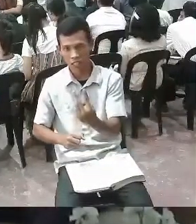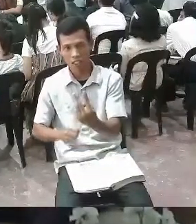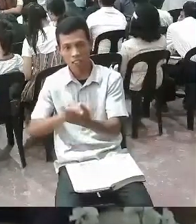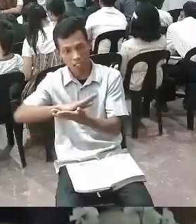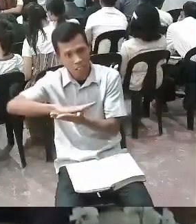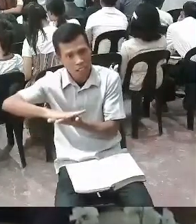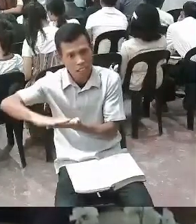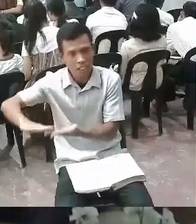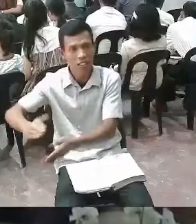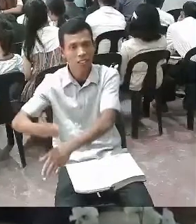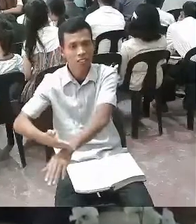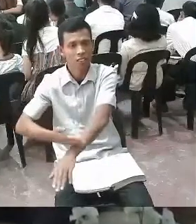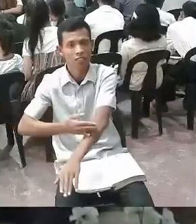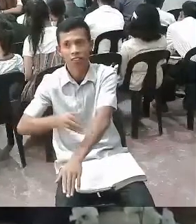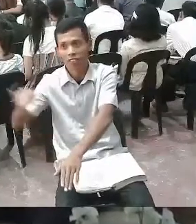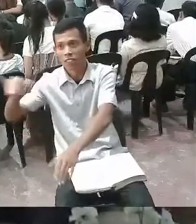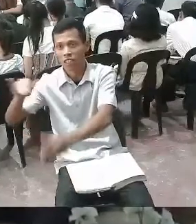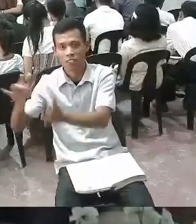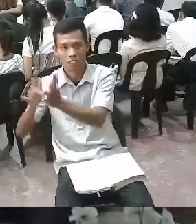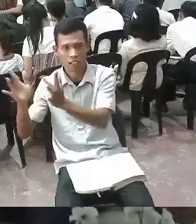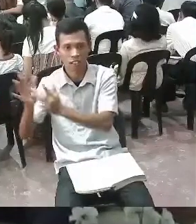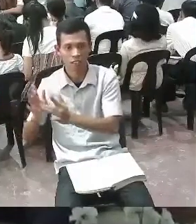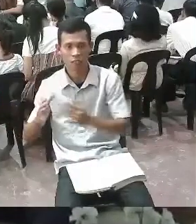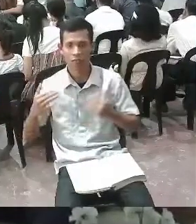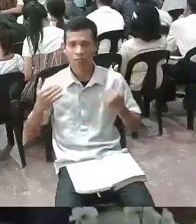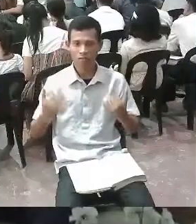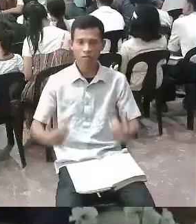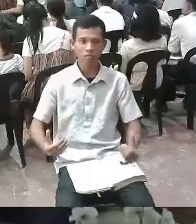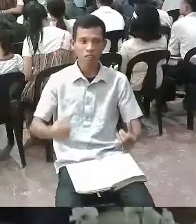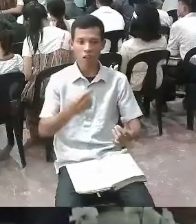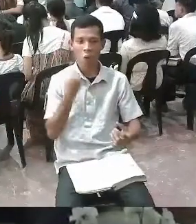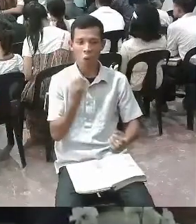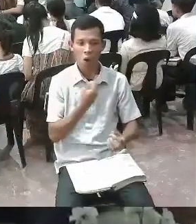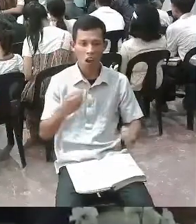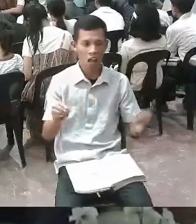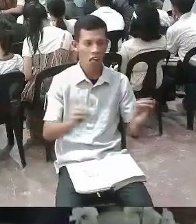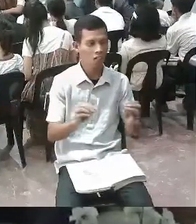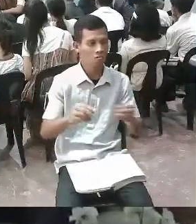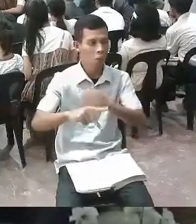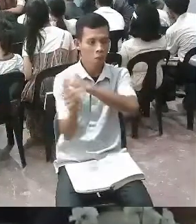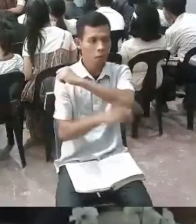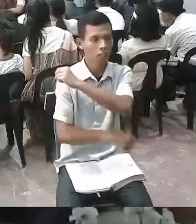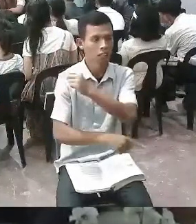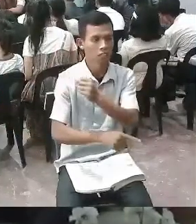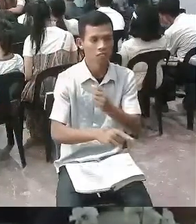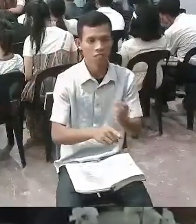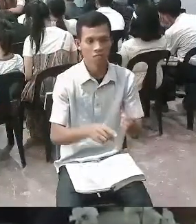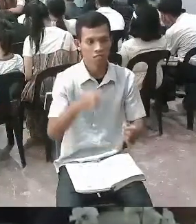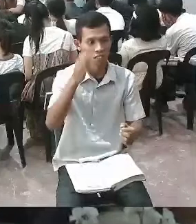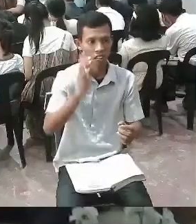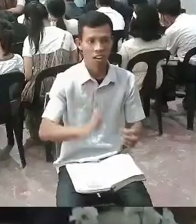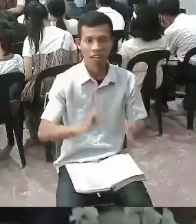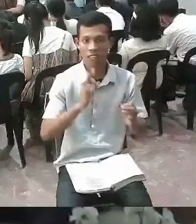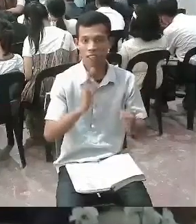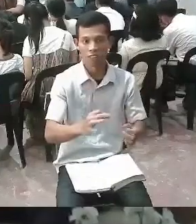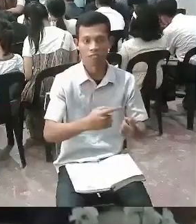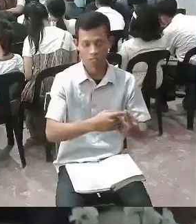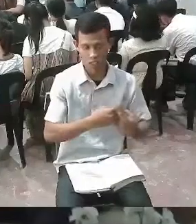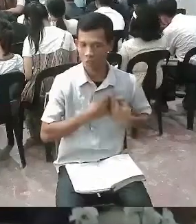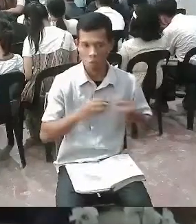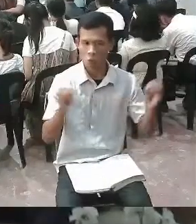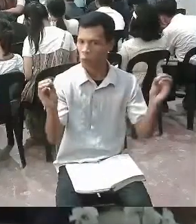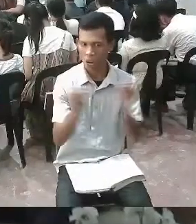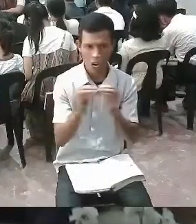no condemnation to those that are in Christ Jesus." But I want you to look